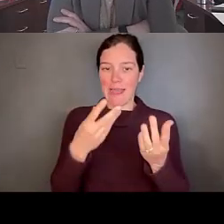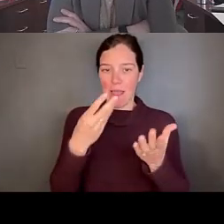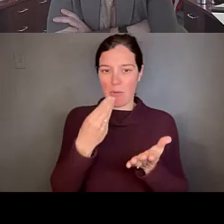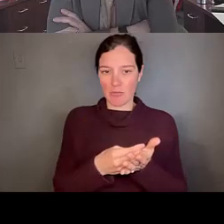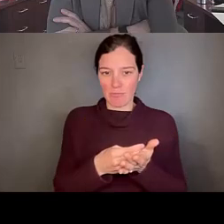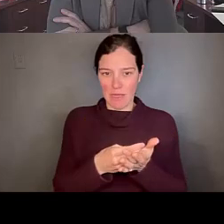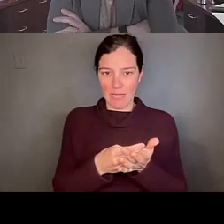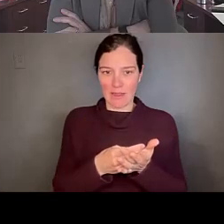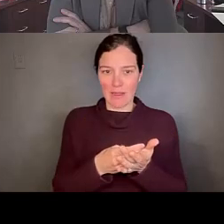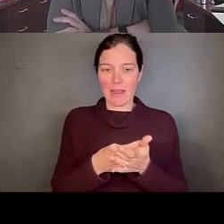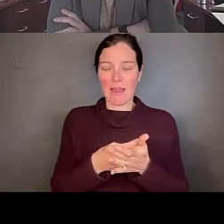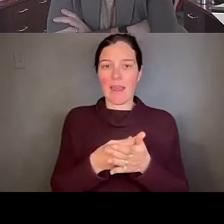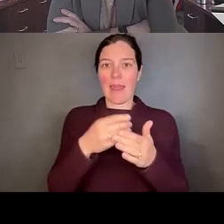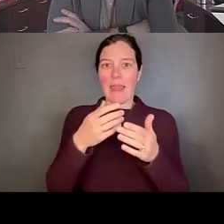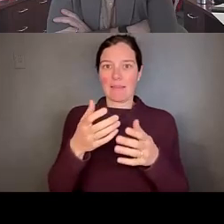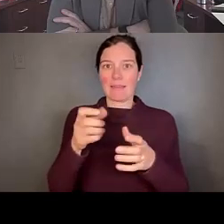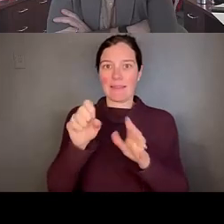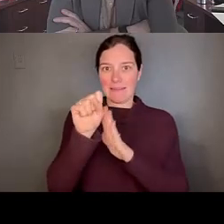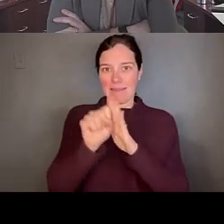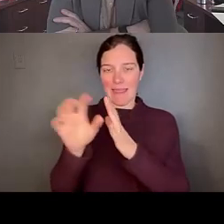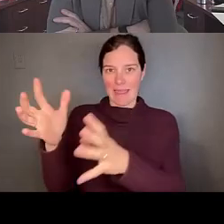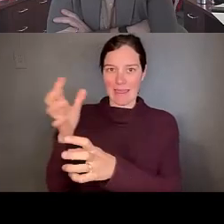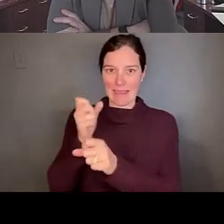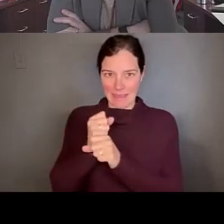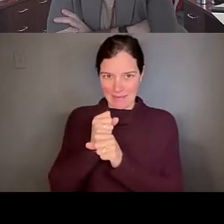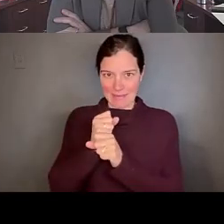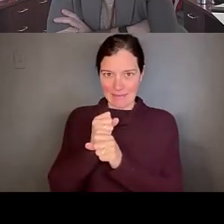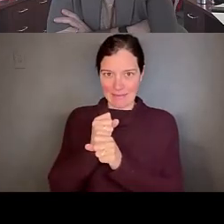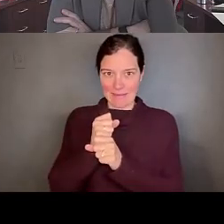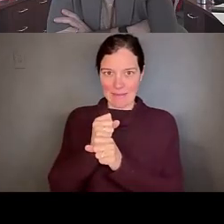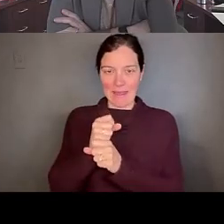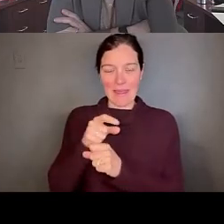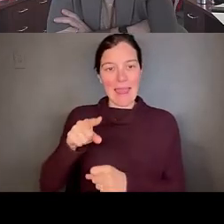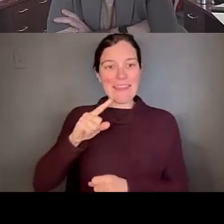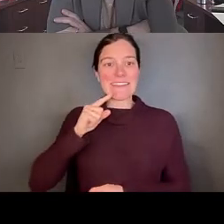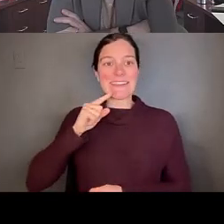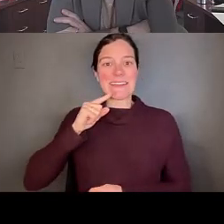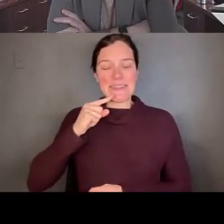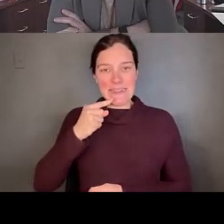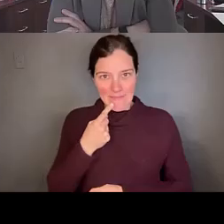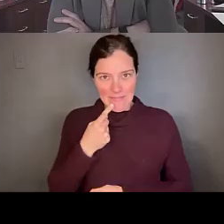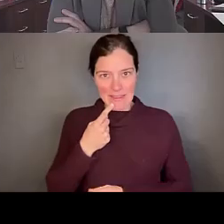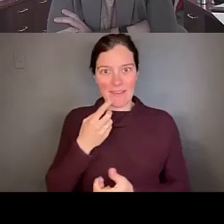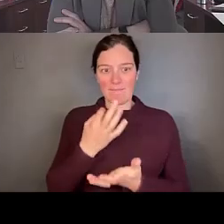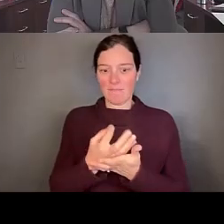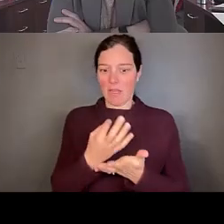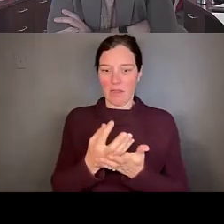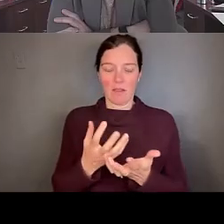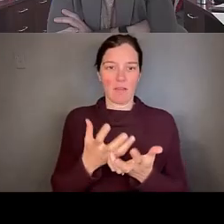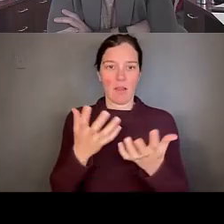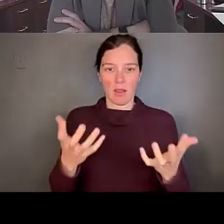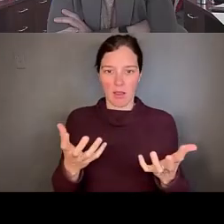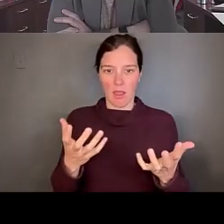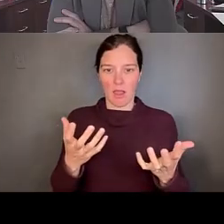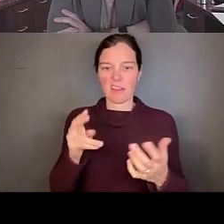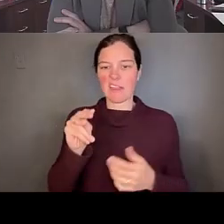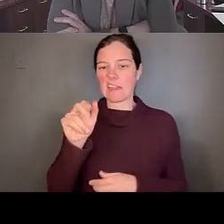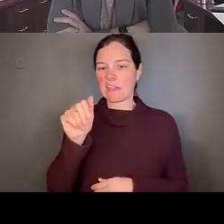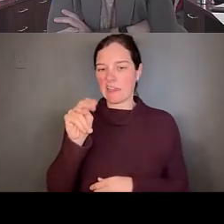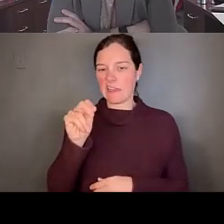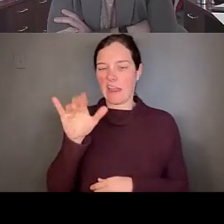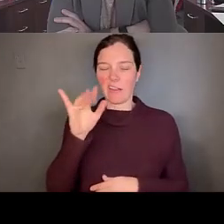that comes into the state, which is significant. It finances so much, which Nancy Dulson will go